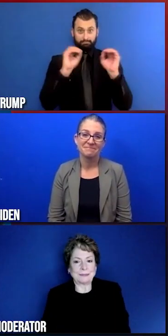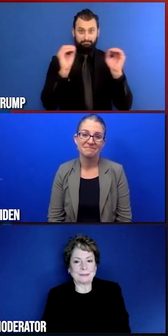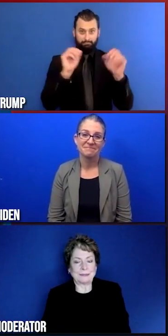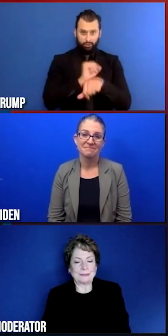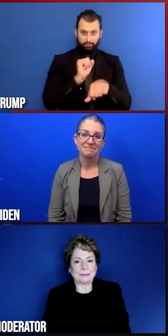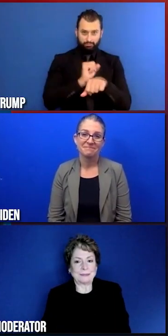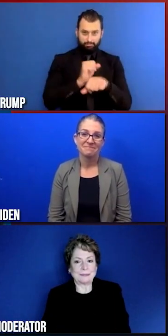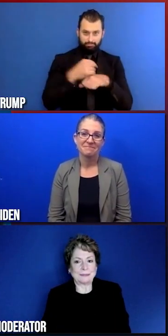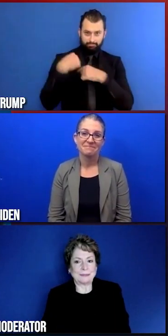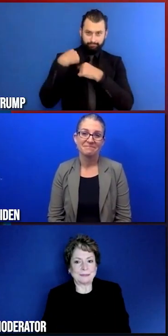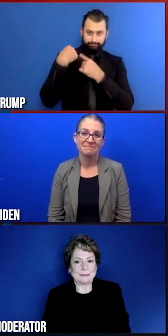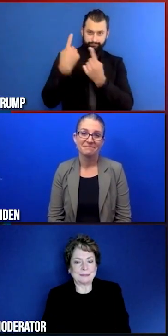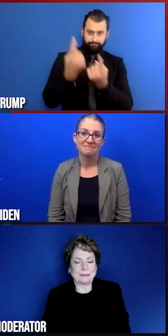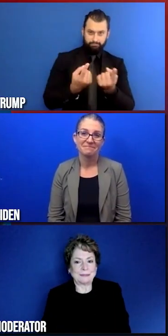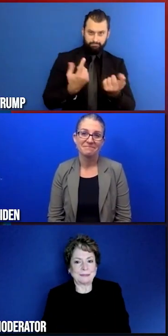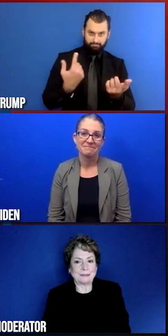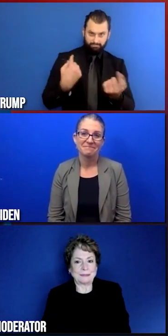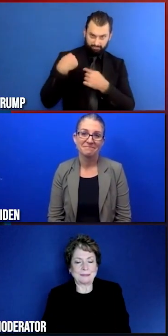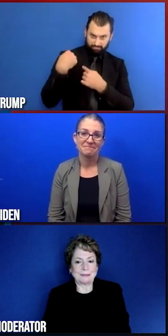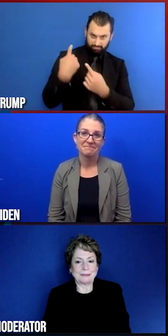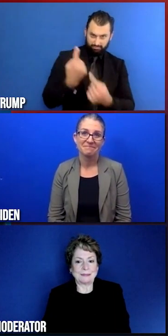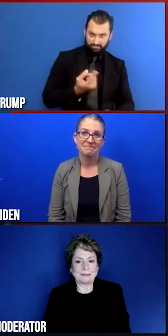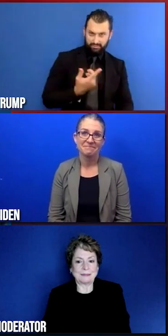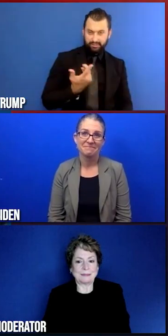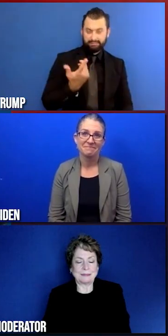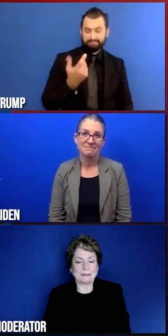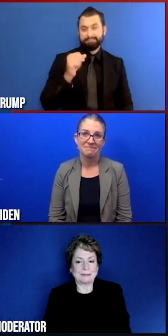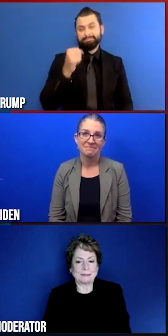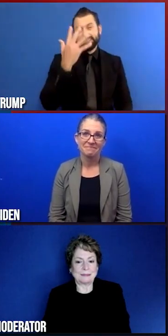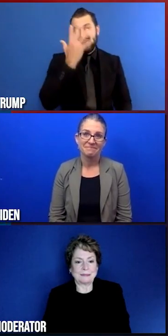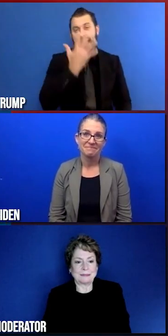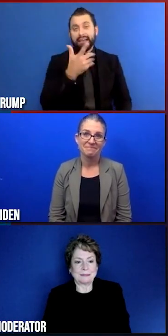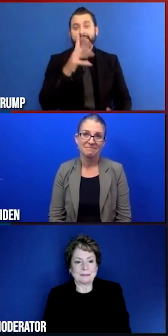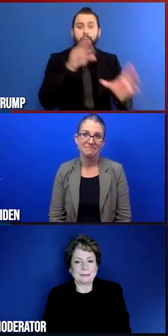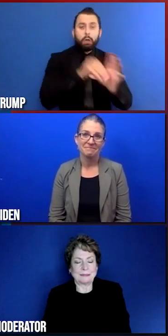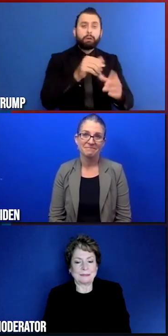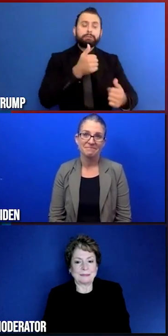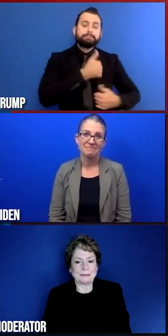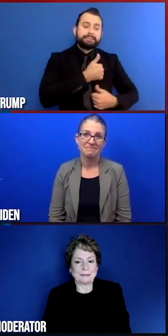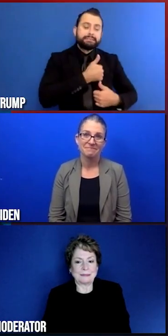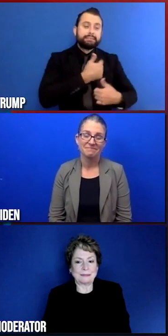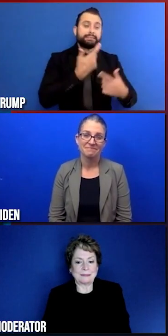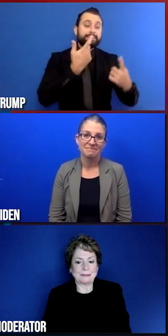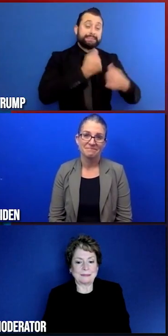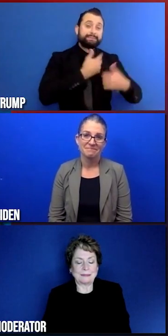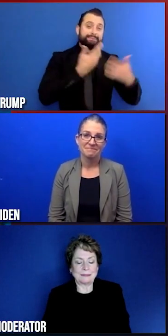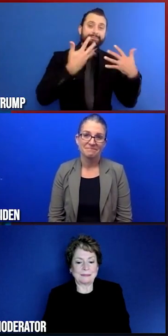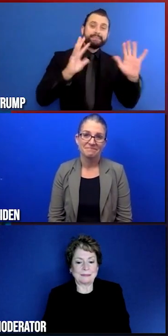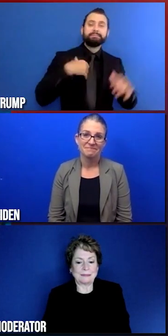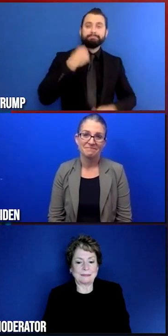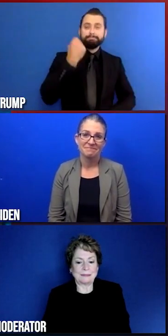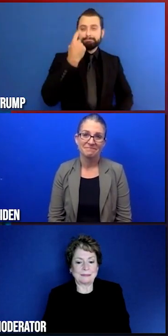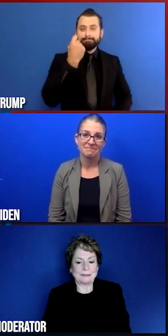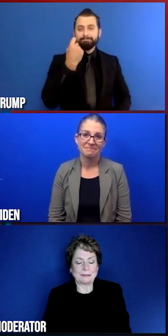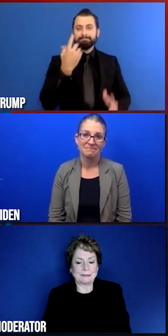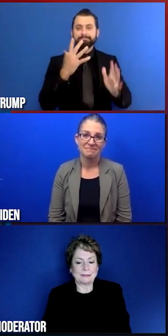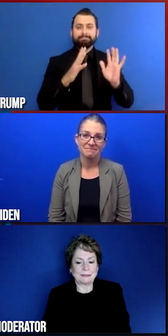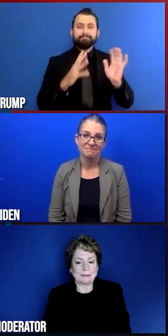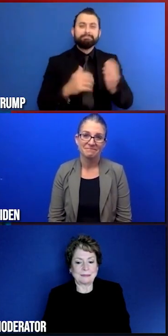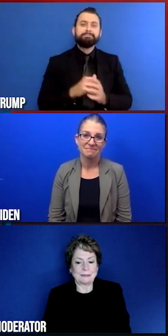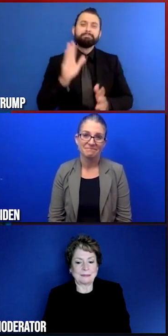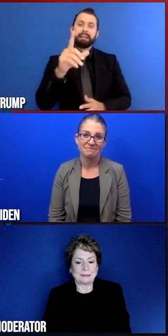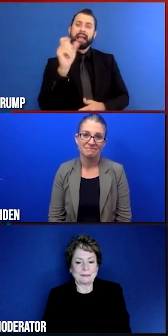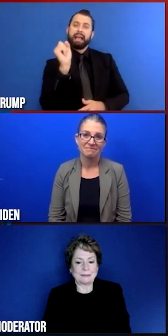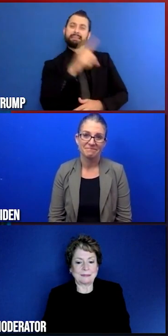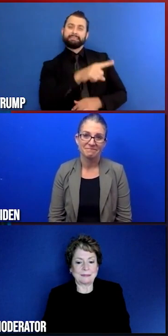military service. I won't get into that. And he didn't have a job. As soon as he became vice president, Burisma, not the